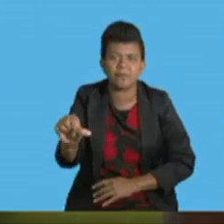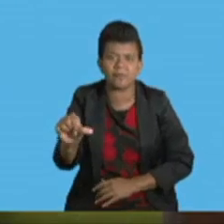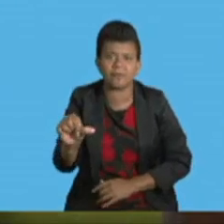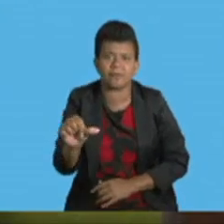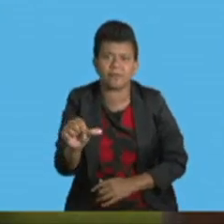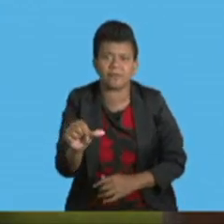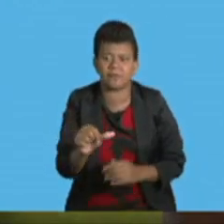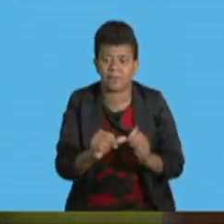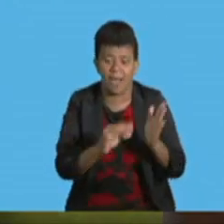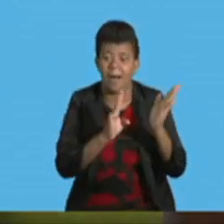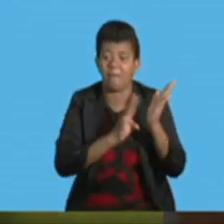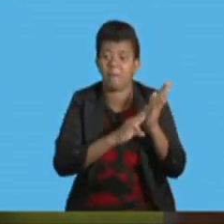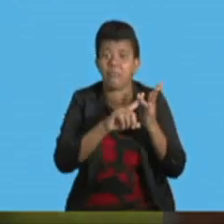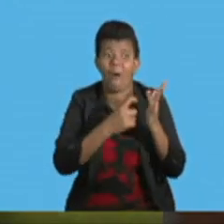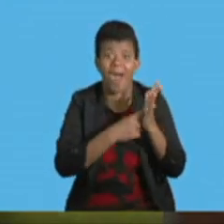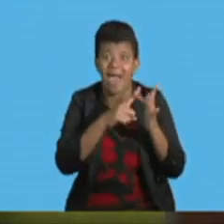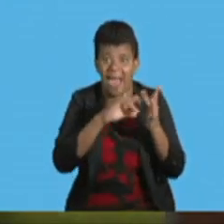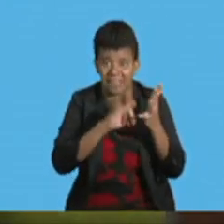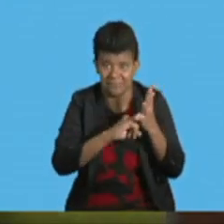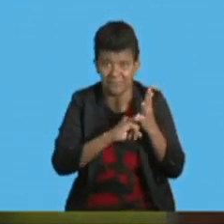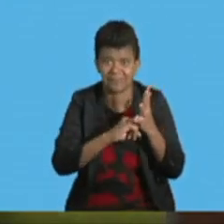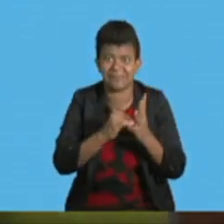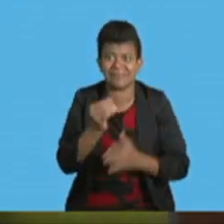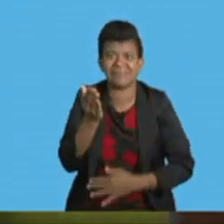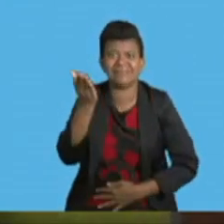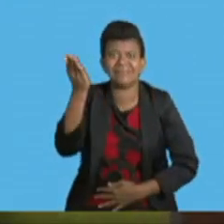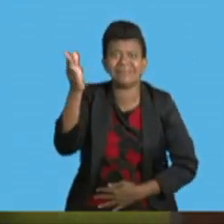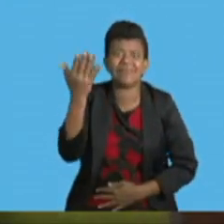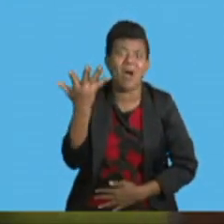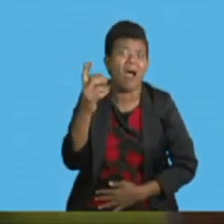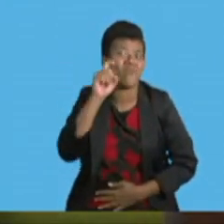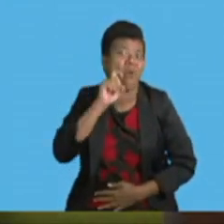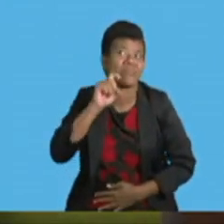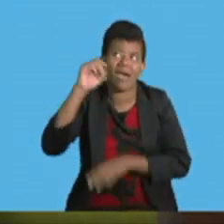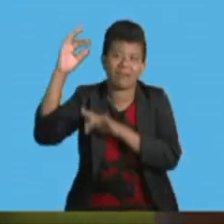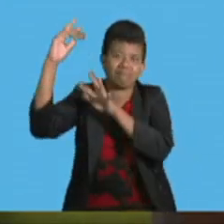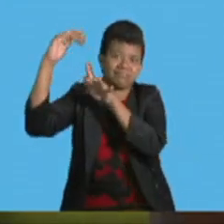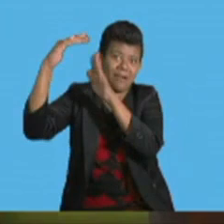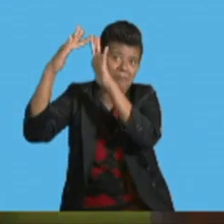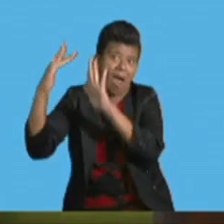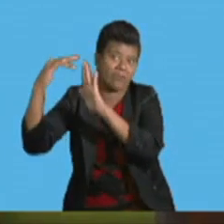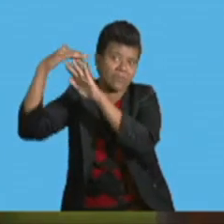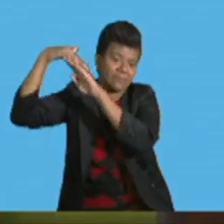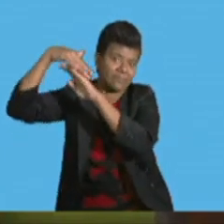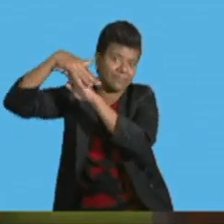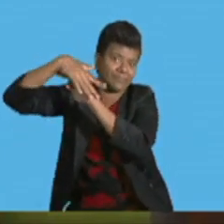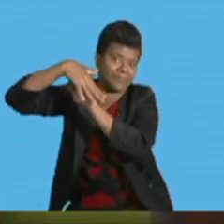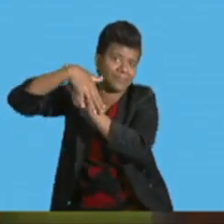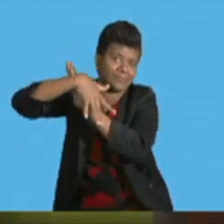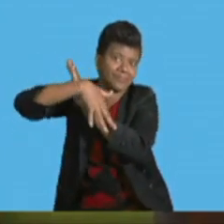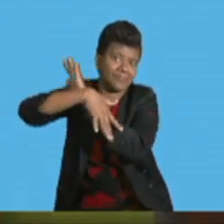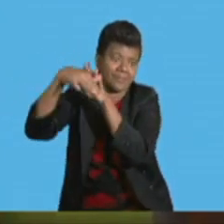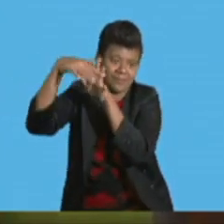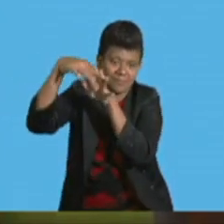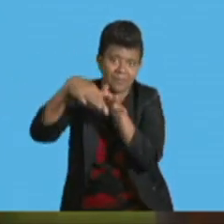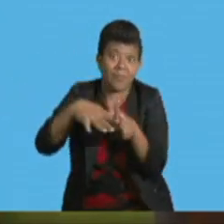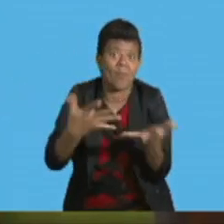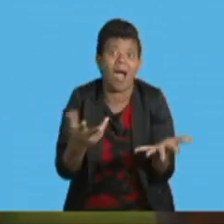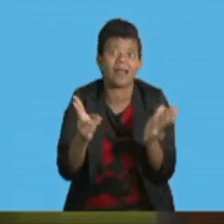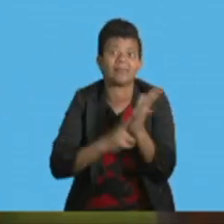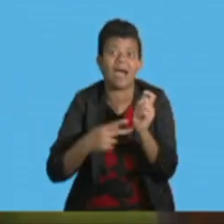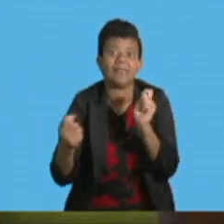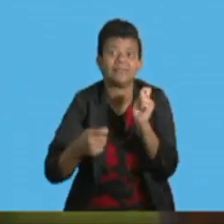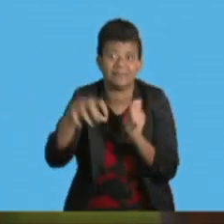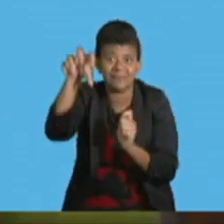Monosavu is very critical for Fiji. Mr. Speaker, sir, the Monosavu hydroelectric scheme was established in 1983 with a